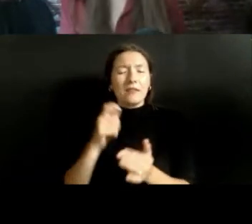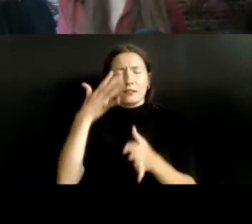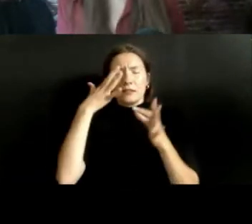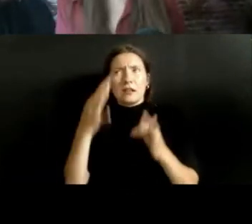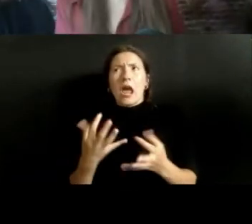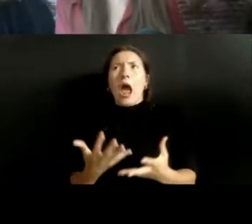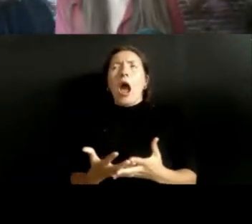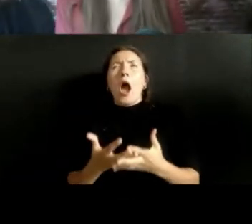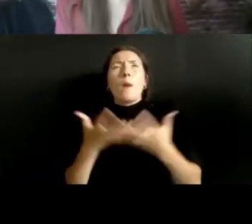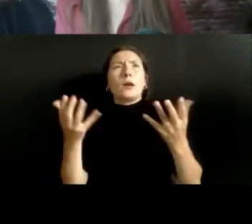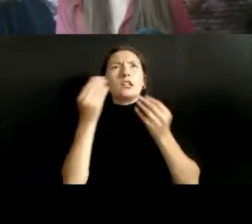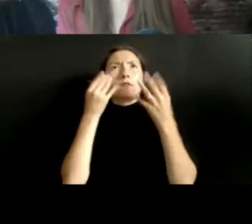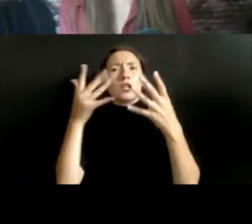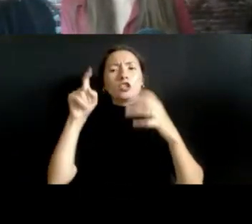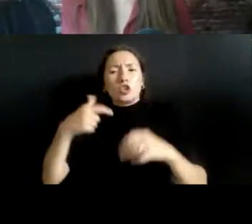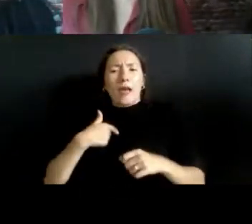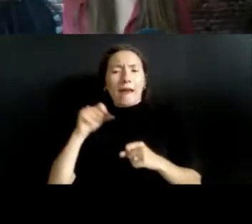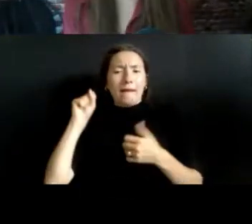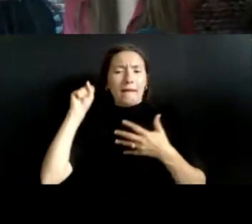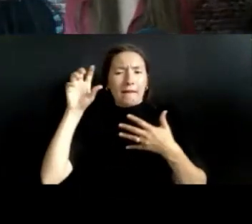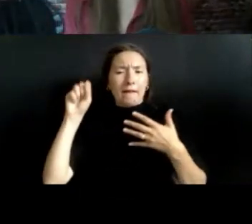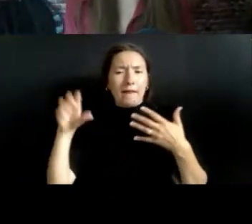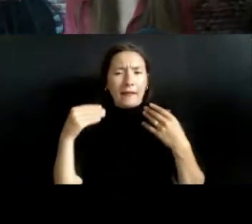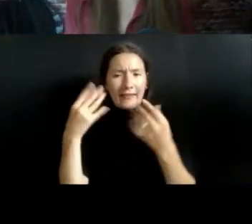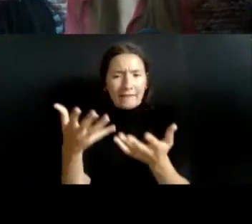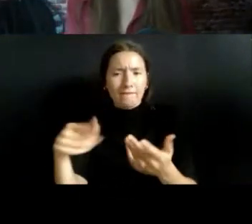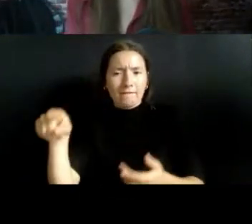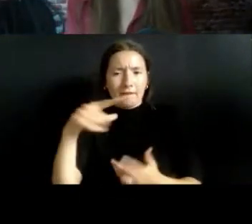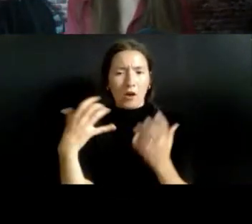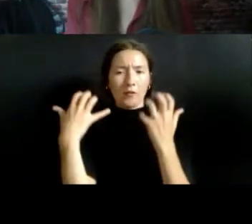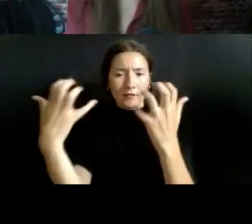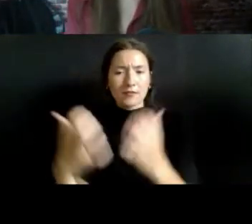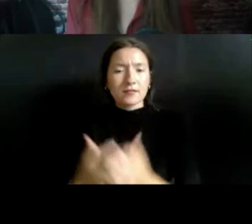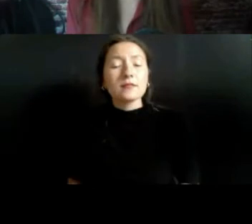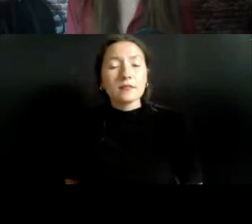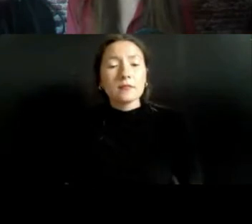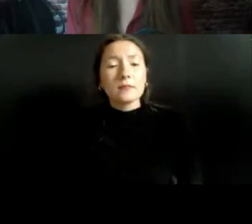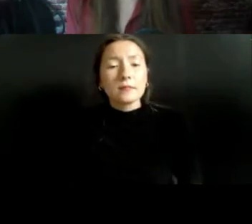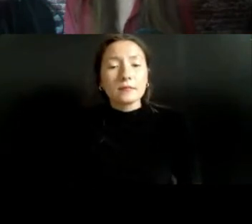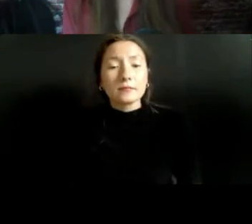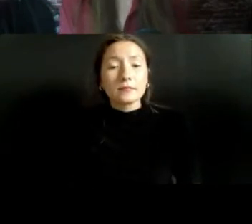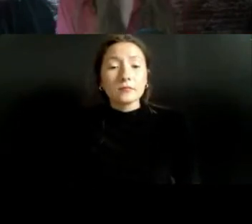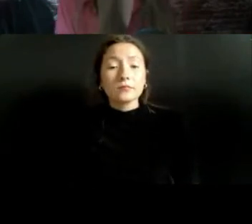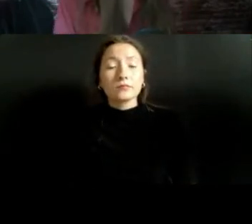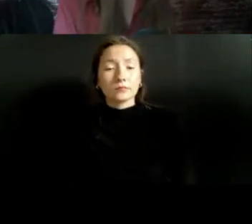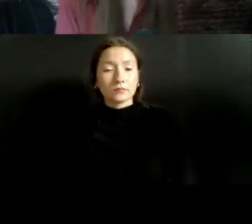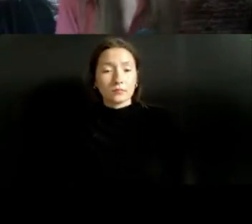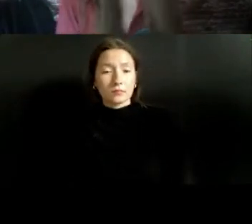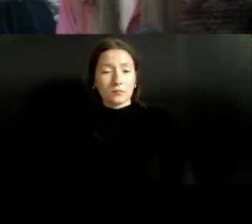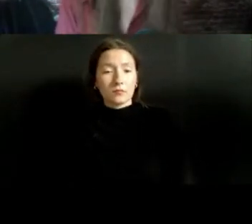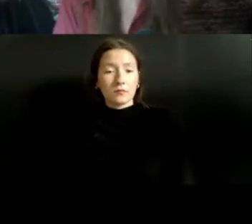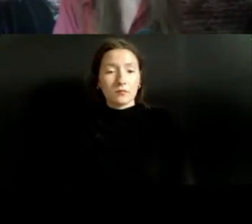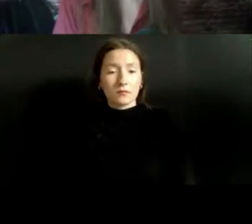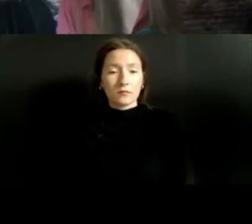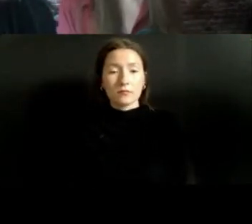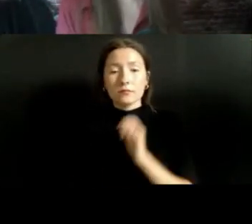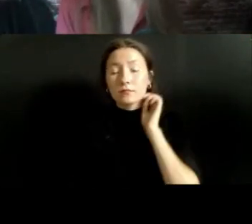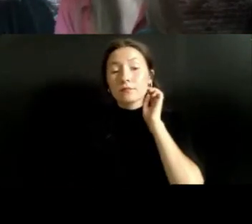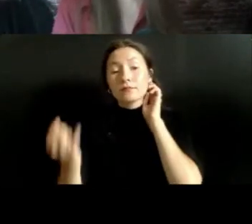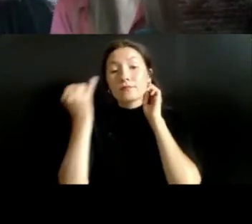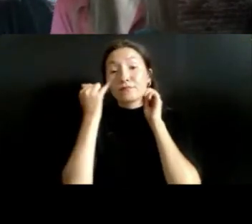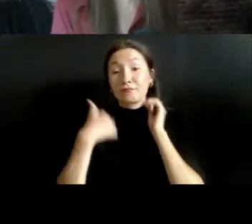So now, if I go through this and I press the tab key because I'm not a mouse-based user,